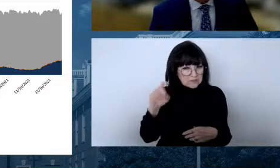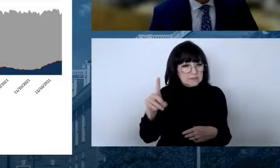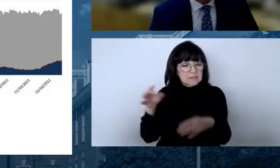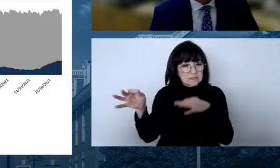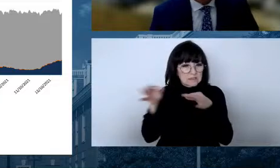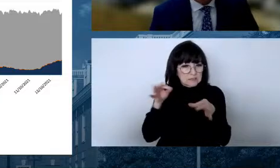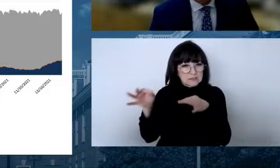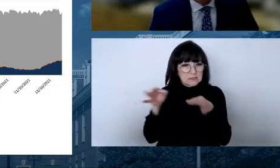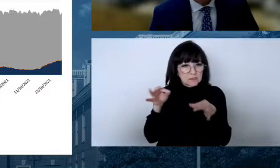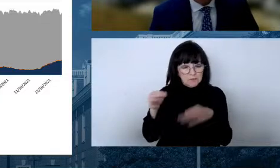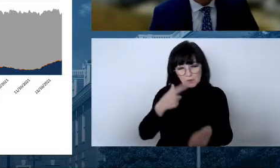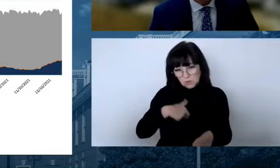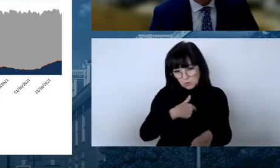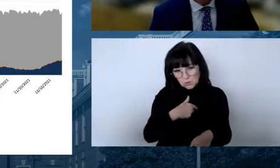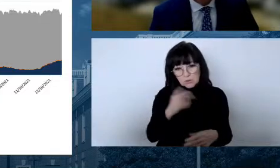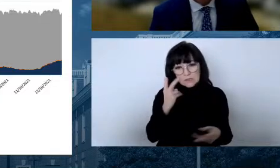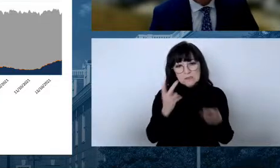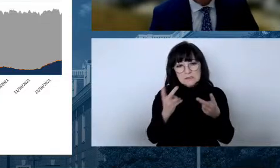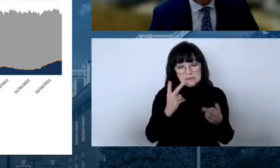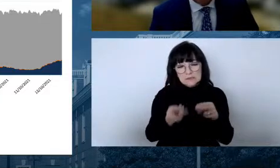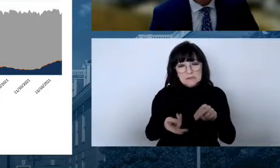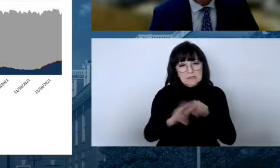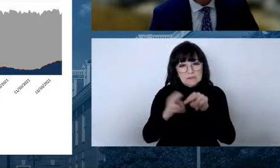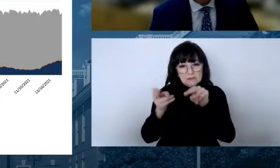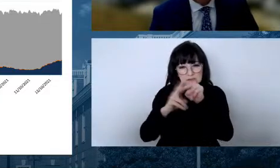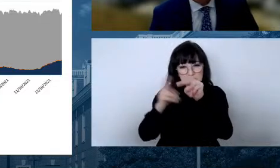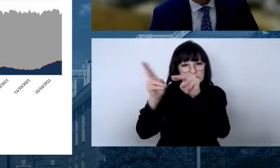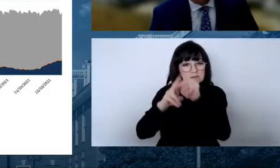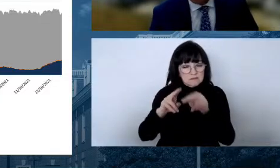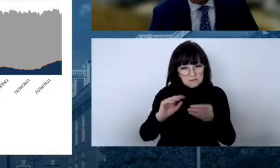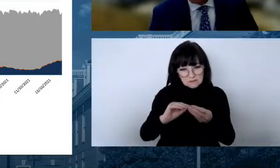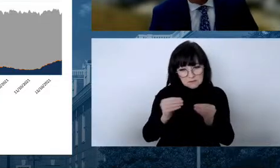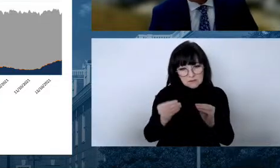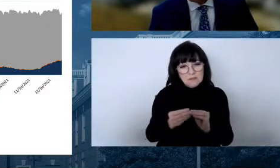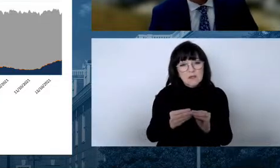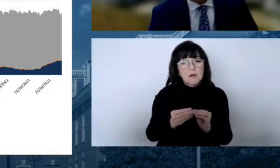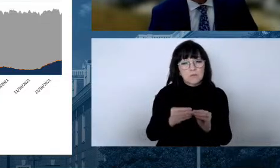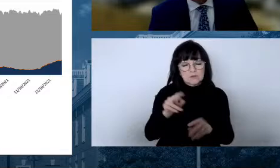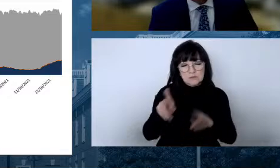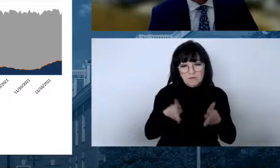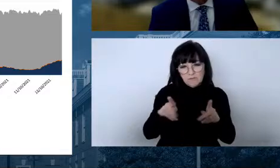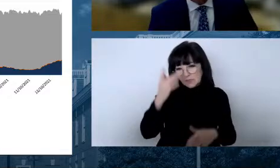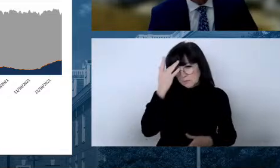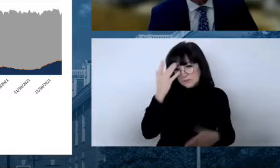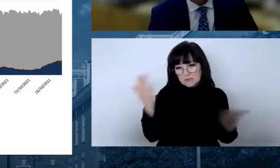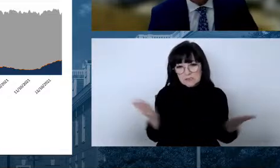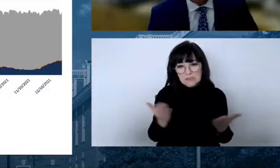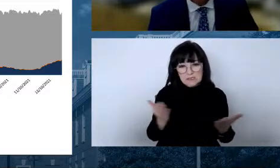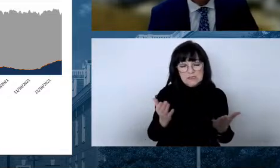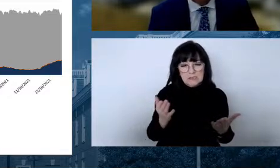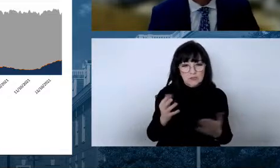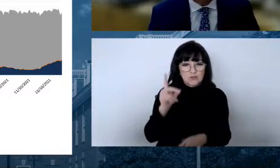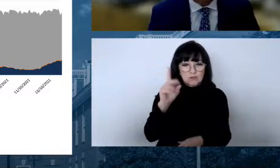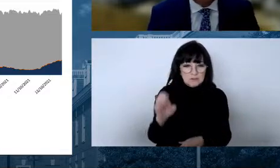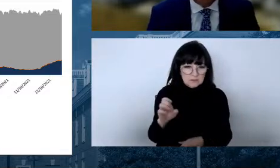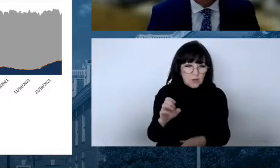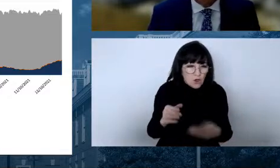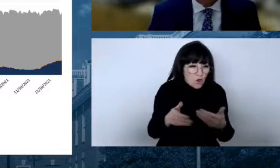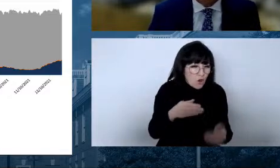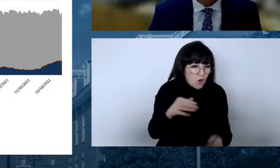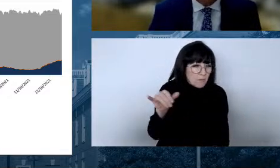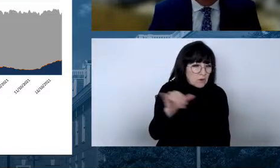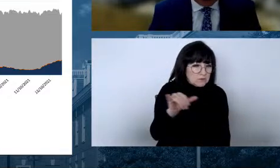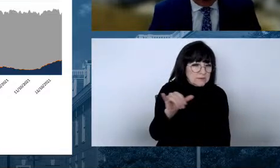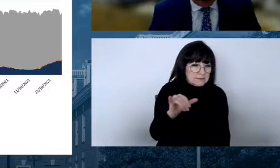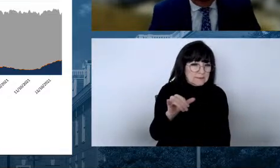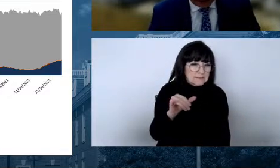been seeing a rise in cases in Delaware it looks fairly similar to what we saw last year in December as we head